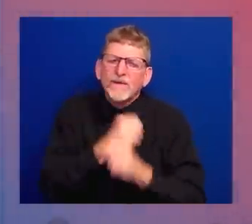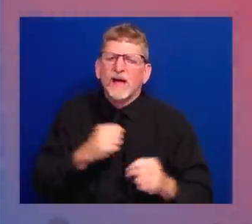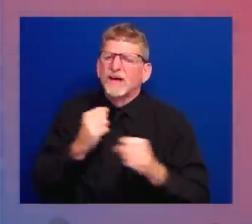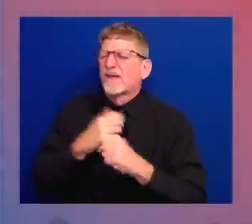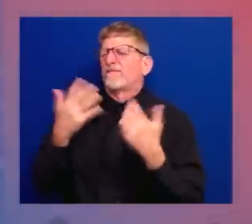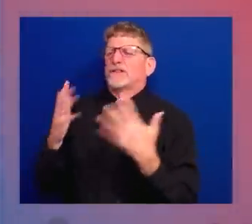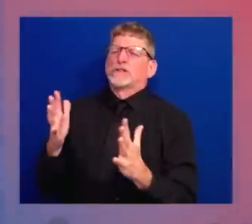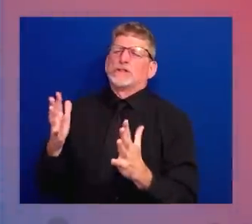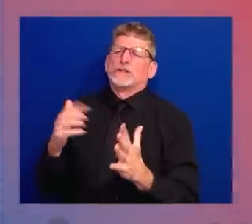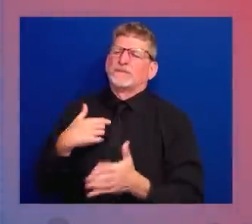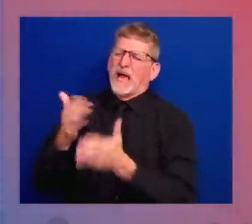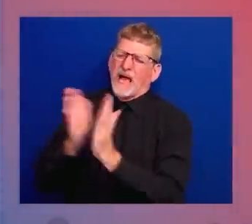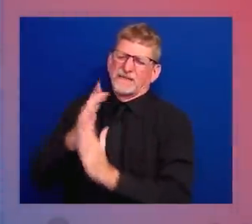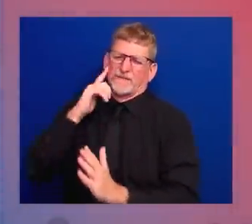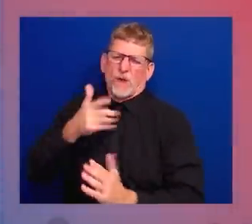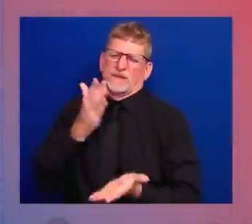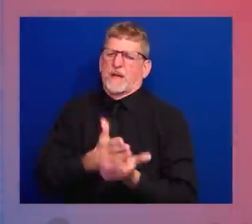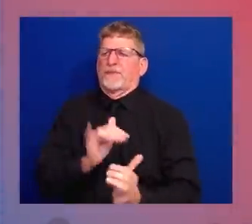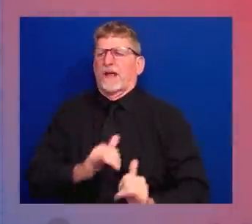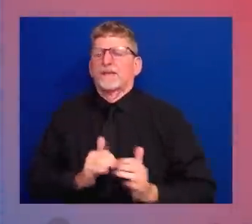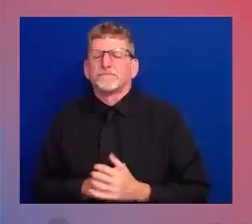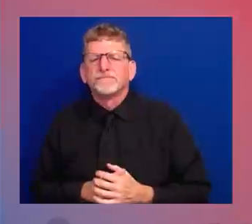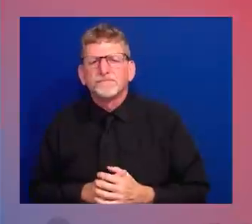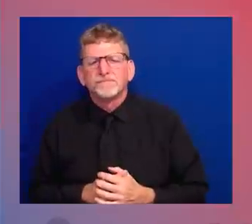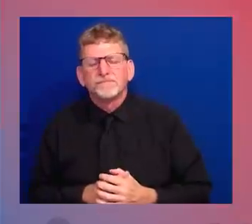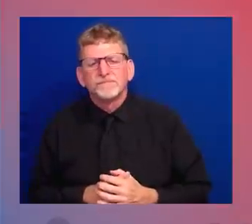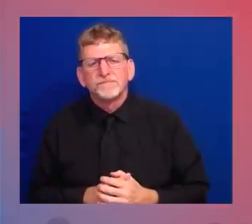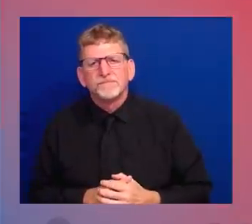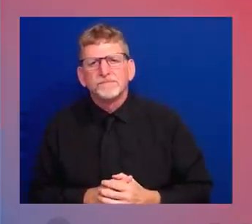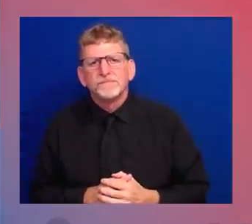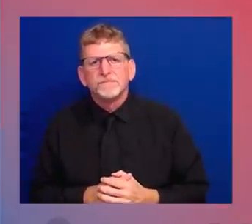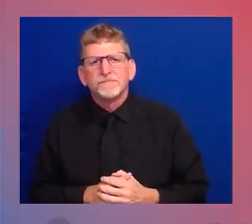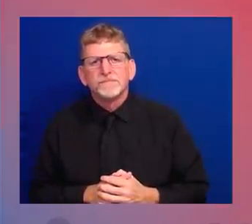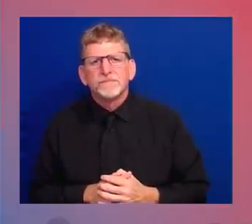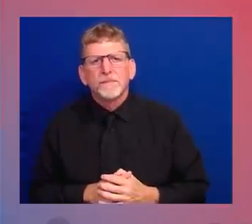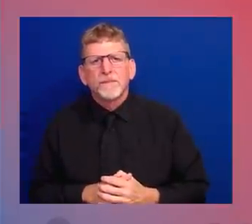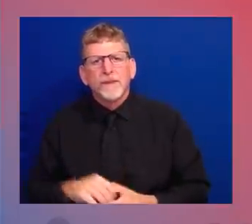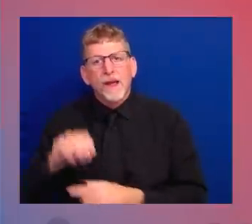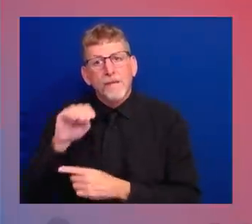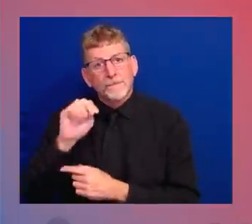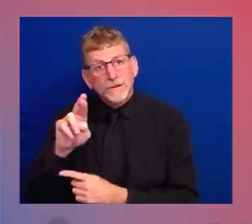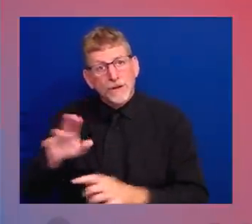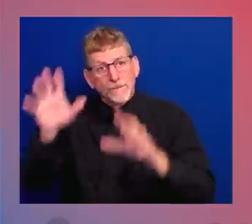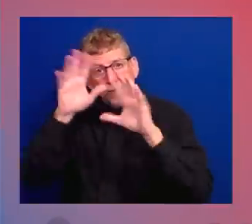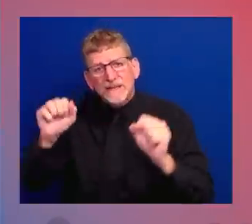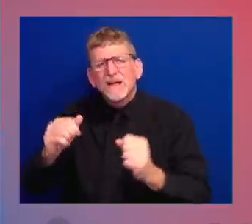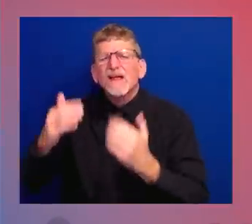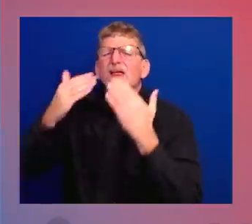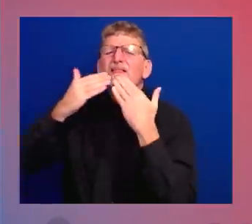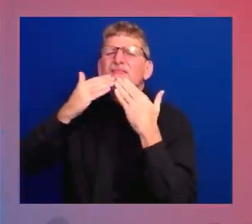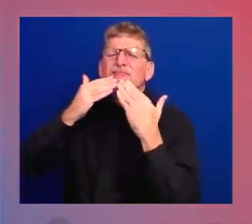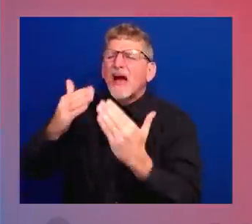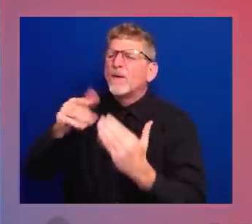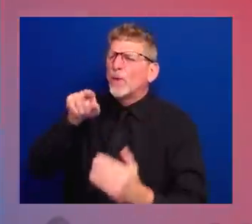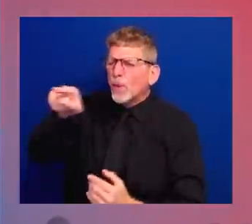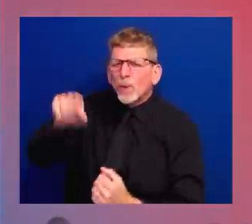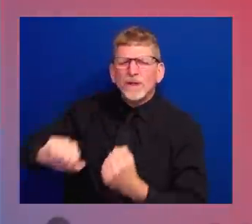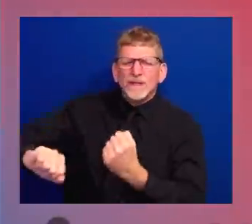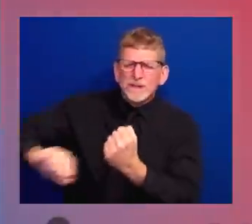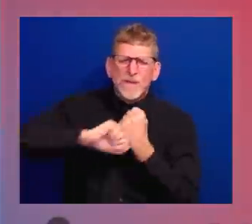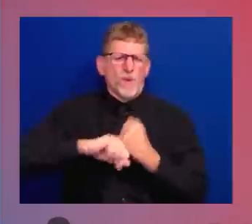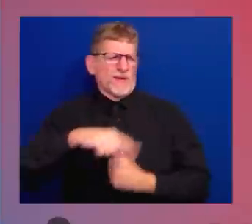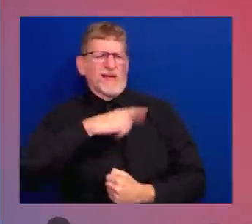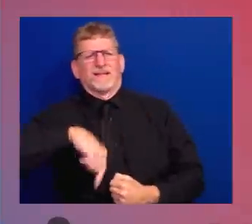Mr. President, thank you for fighting for us. Thank you for ensuring that veterans have the support they need to